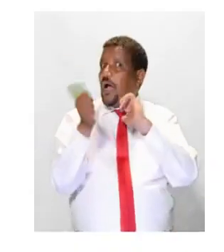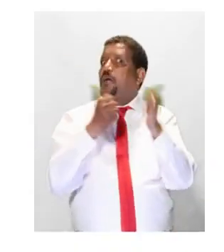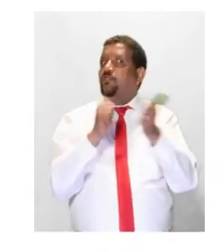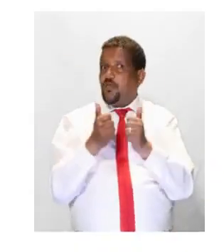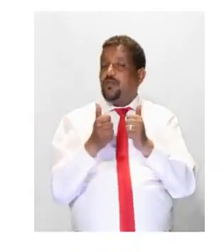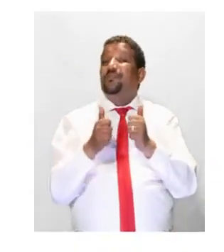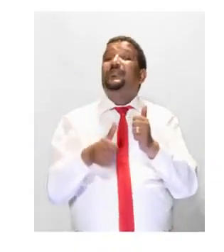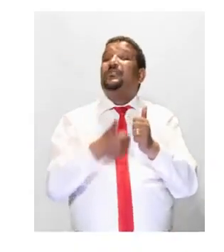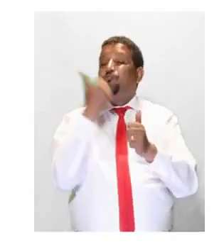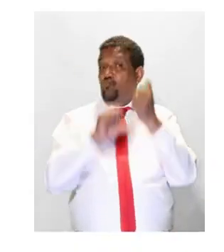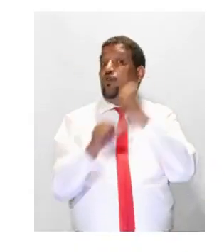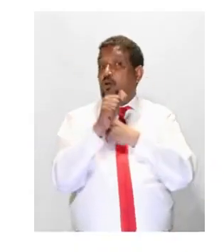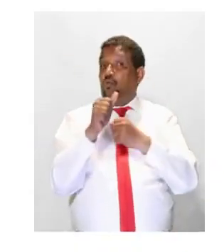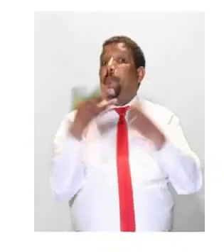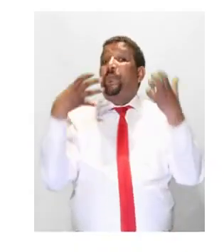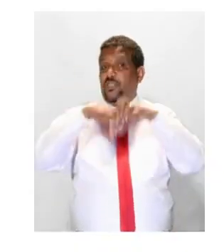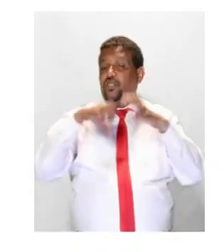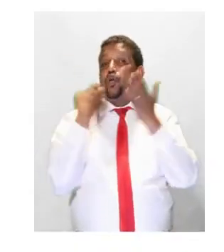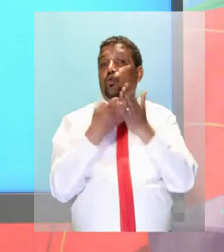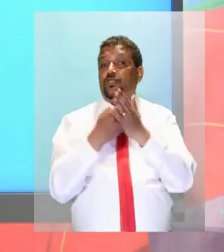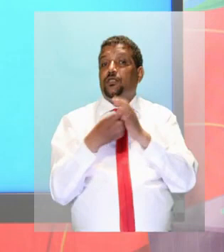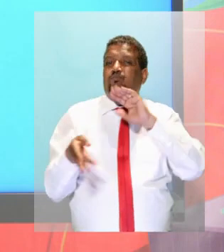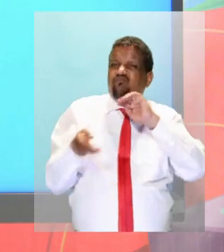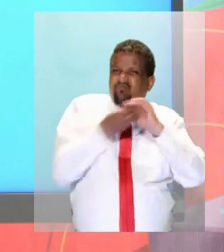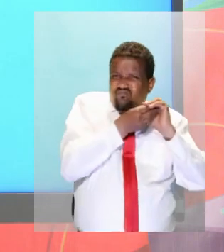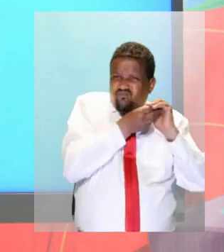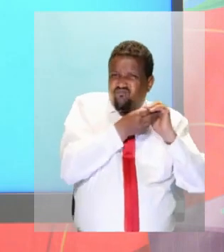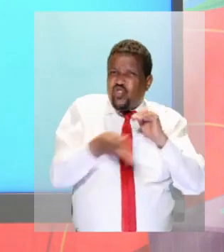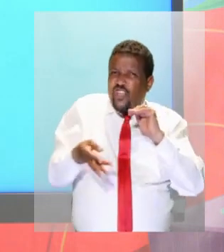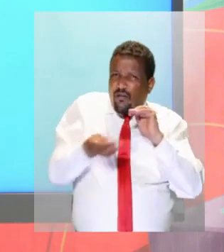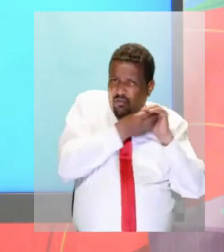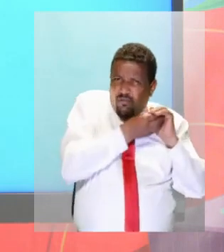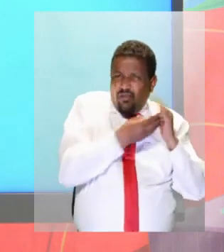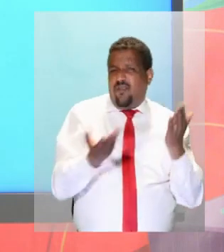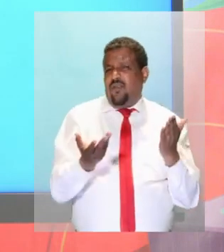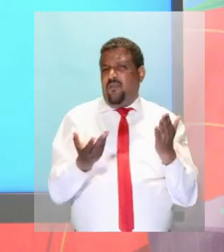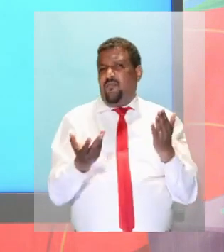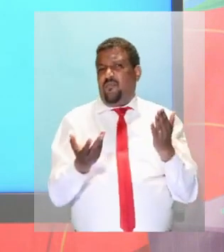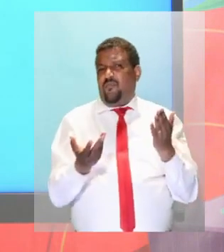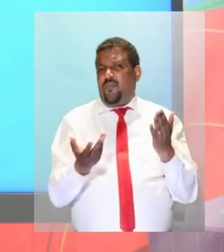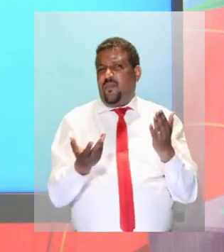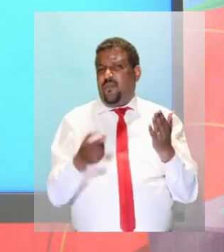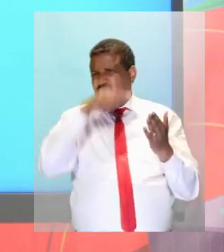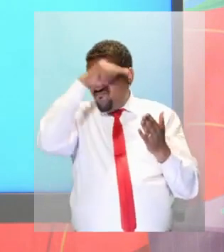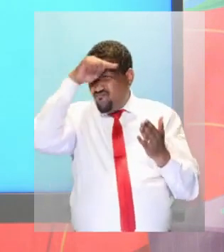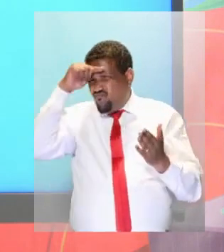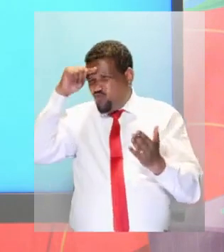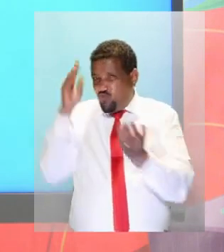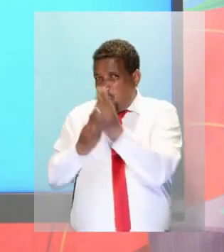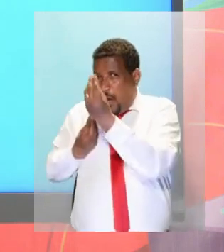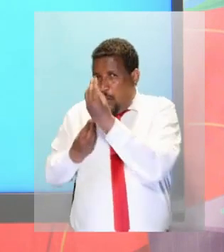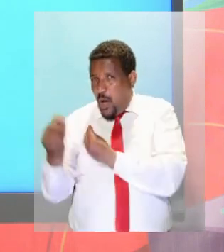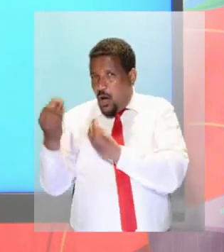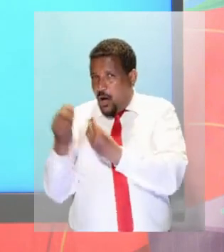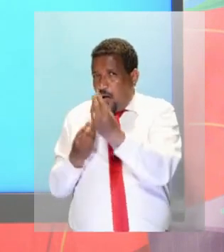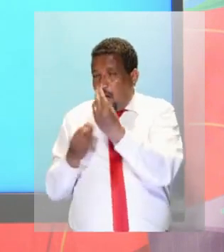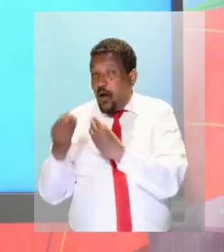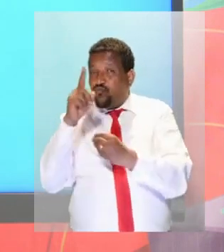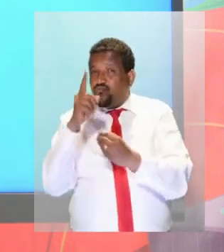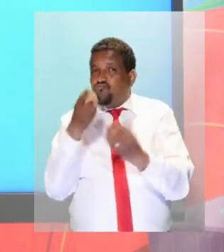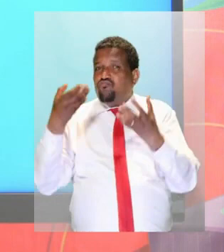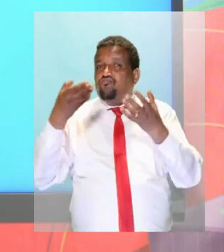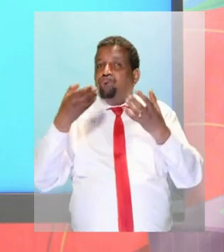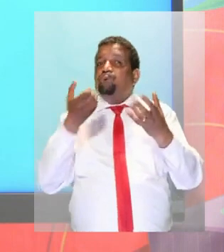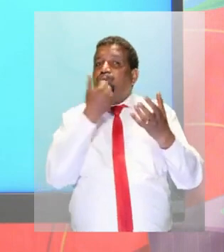mixed economic system. And corruption and black markets are one of the disadvantages of the mixed